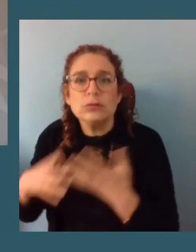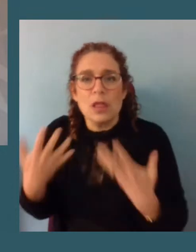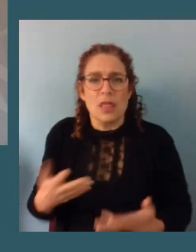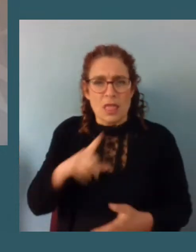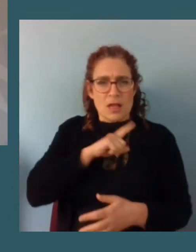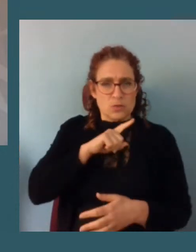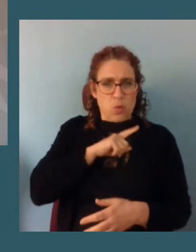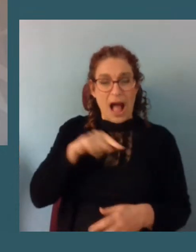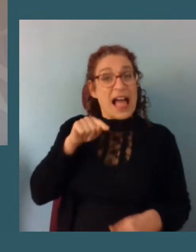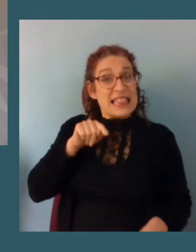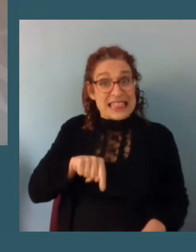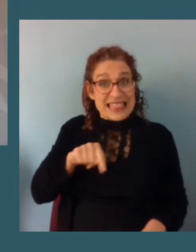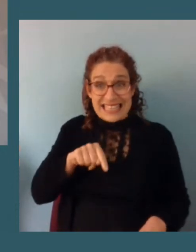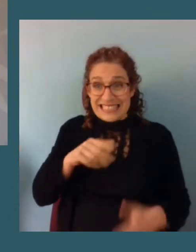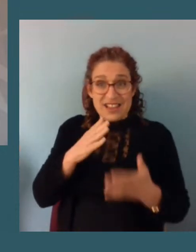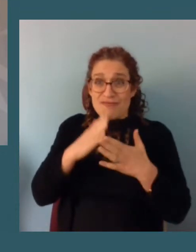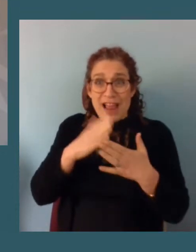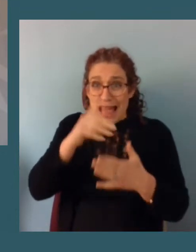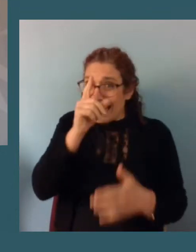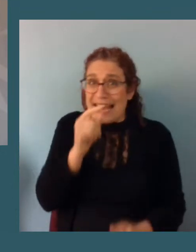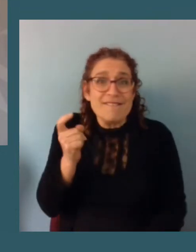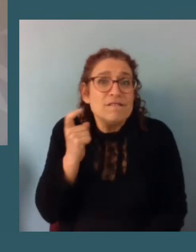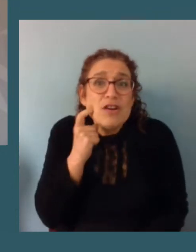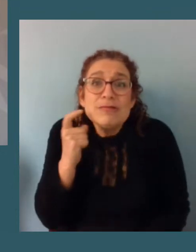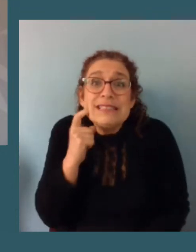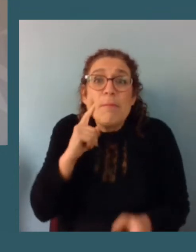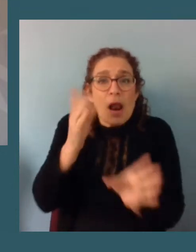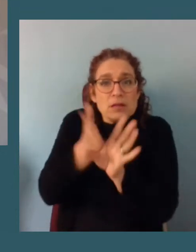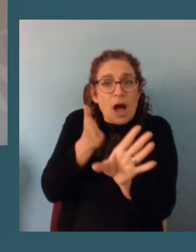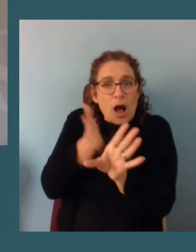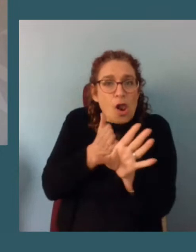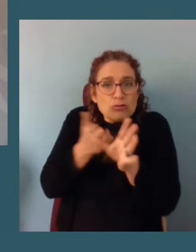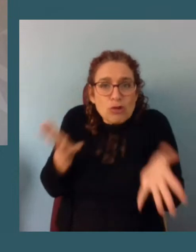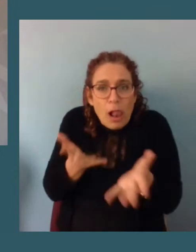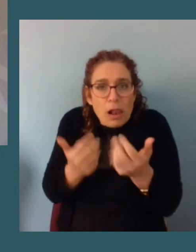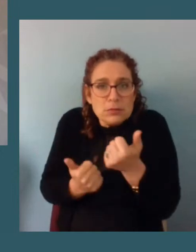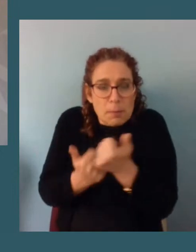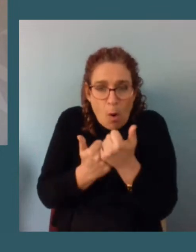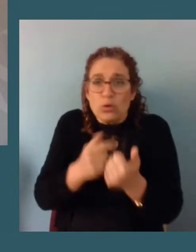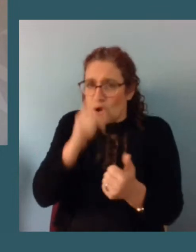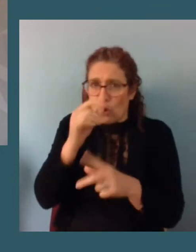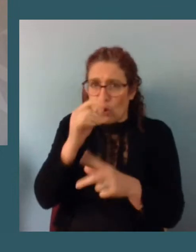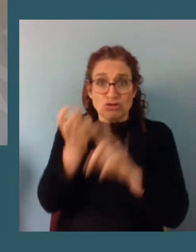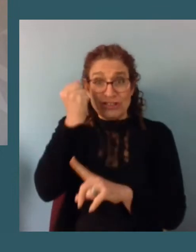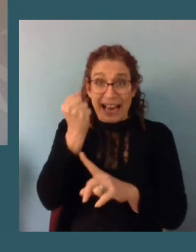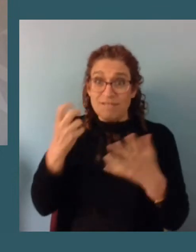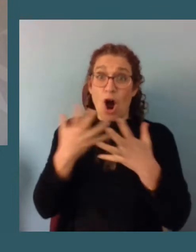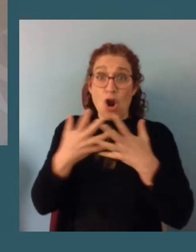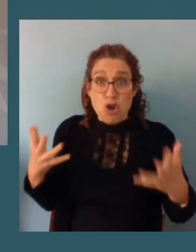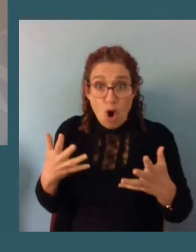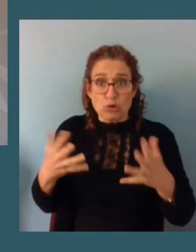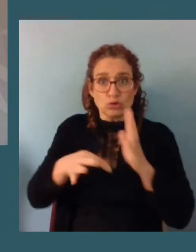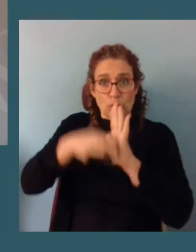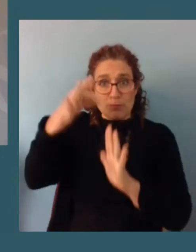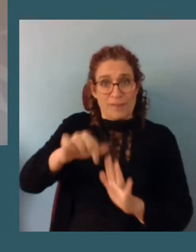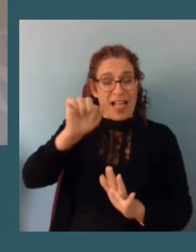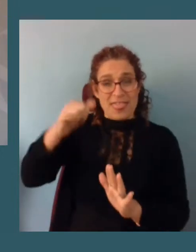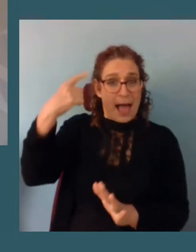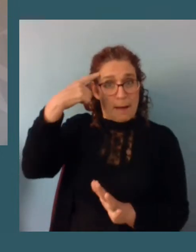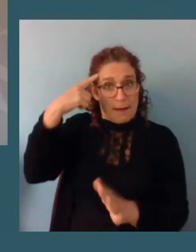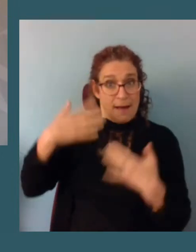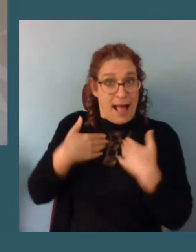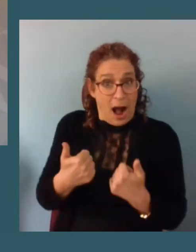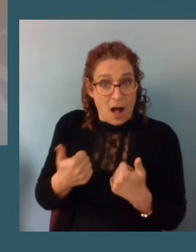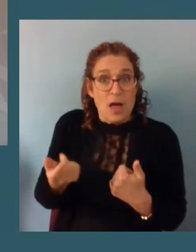intensity psychological interventions can have impact, not just in psychological outcomes, but potentially on the physical outcomes as well. So